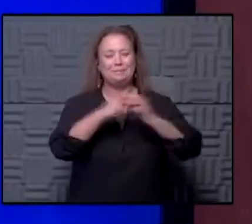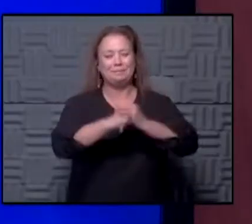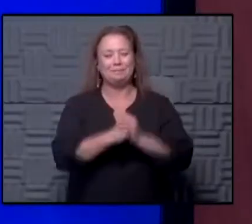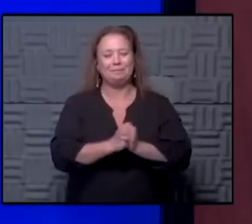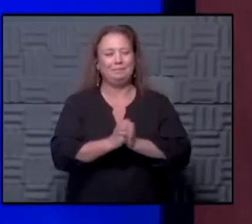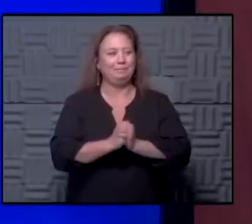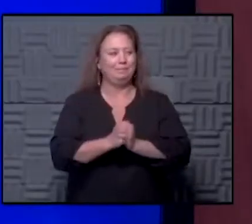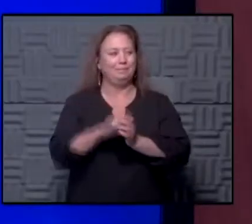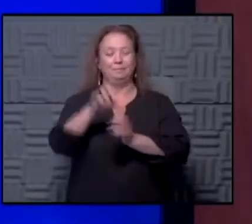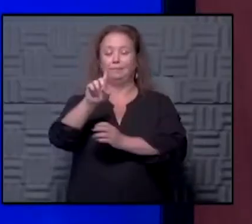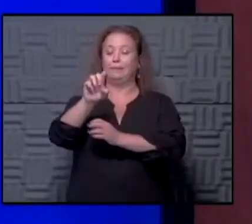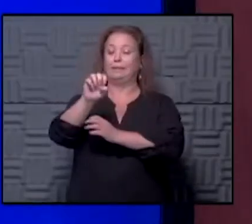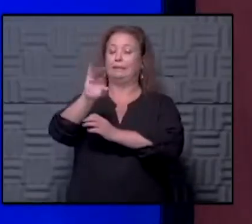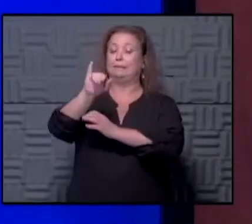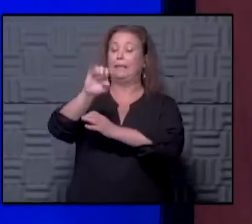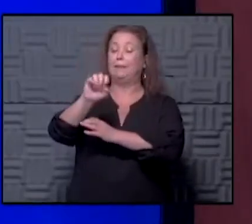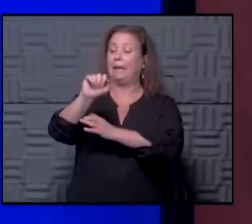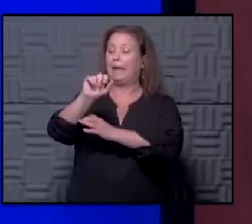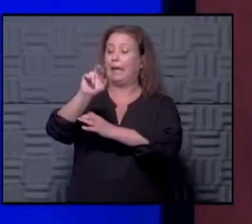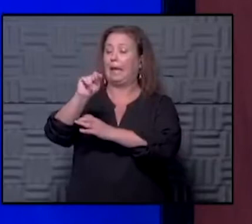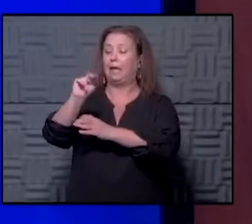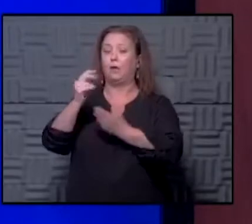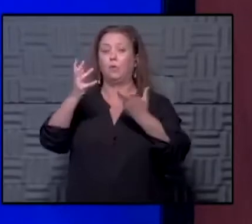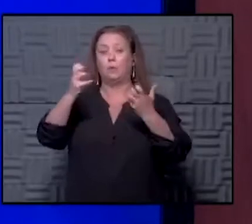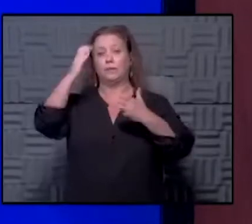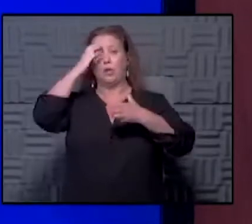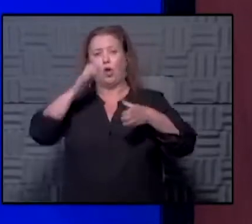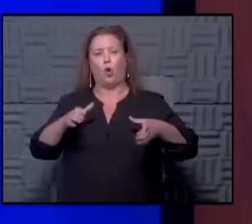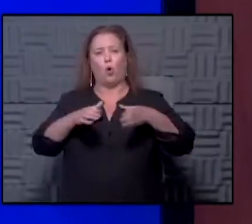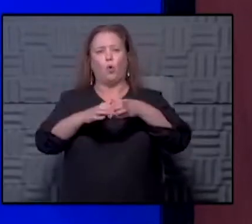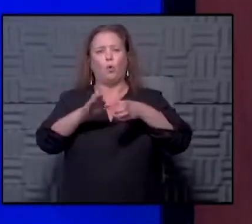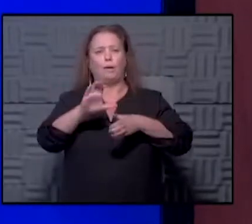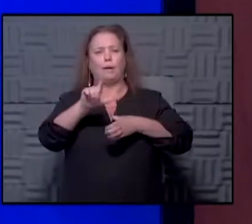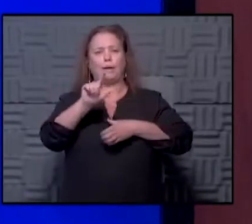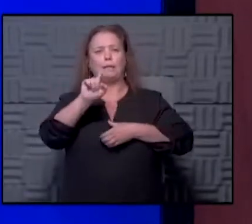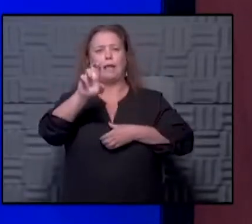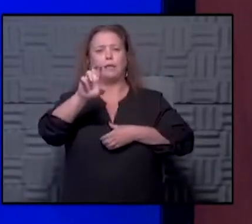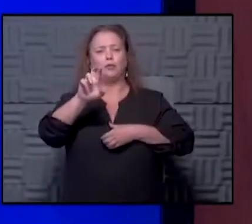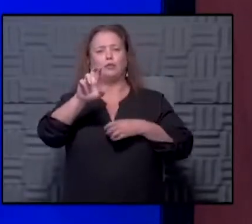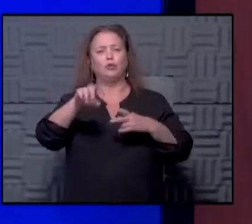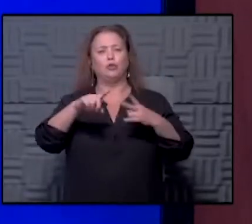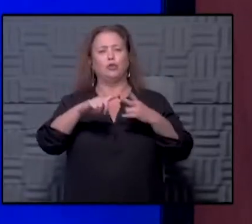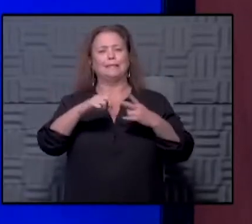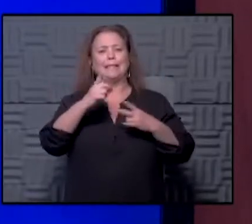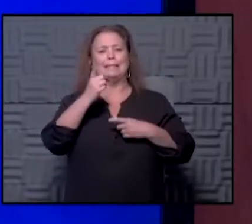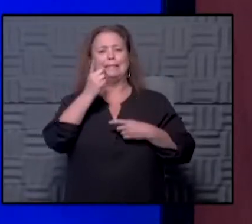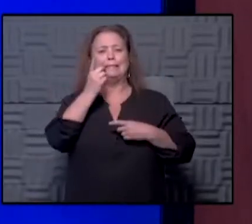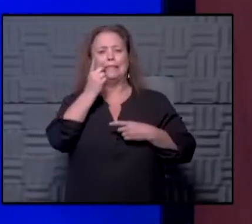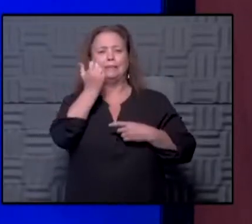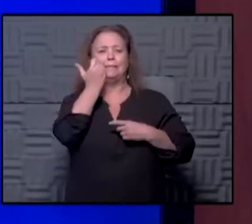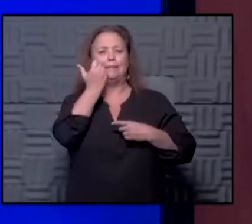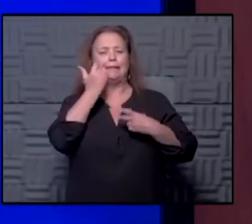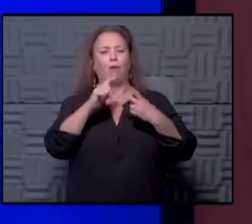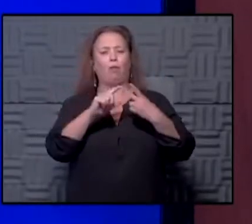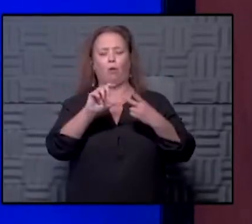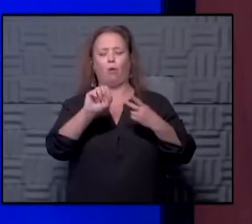All right, Jill. Debbie Ann wants to know if there have been any clusters specifically in dental or orthodontic offices. Lee, how are we doing with